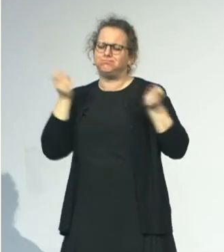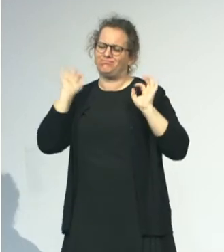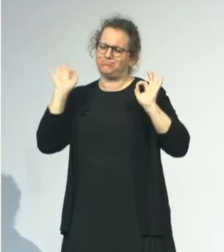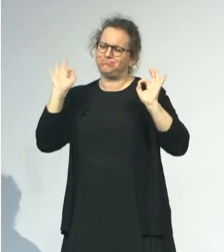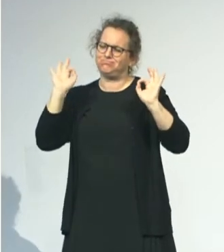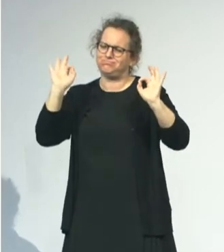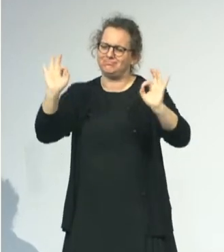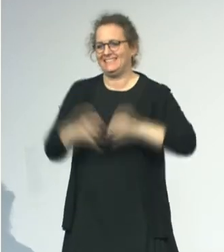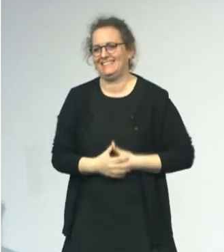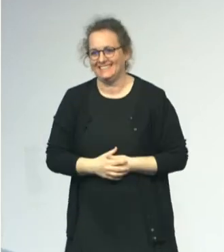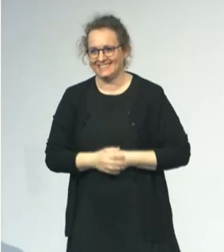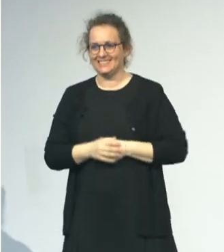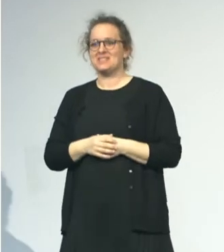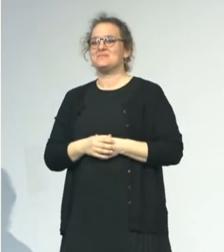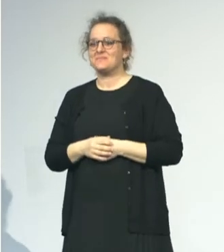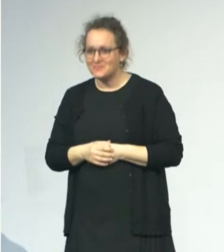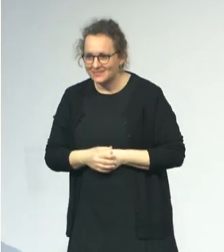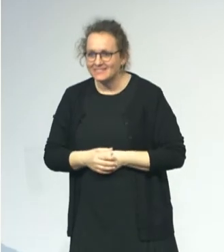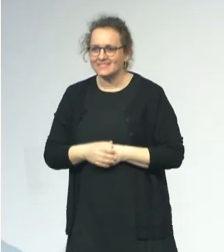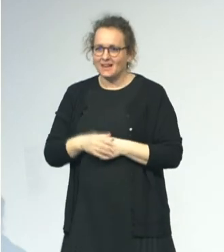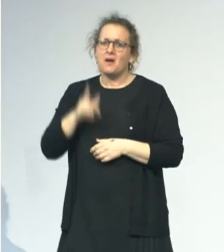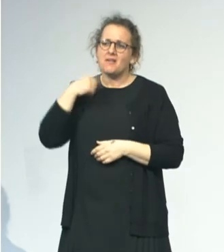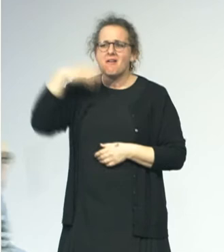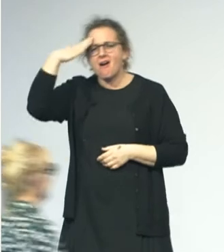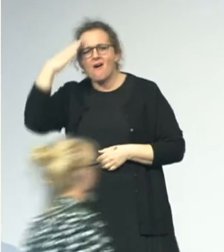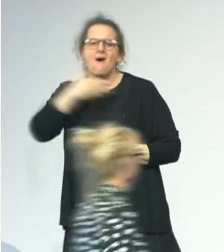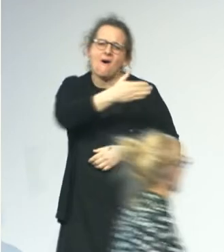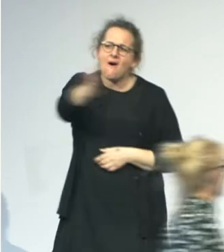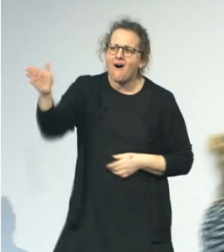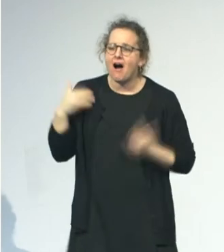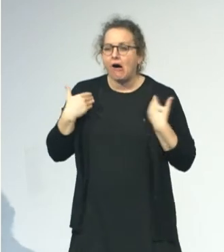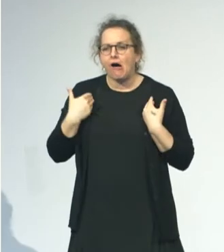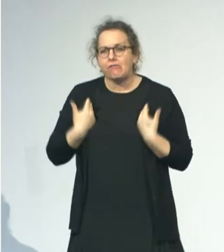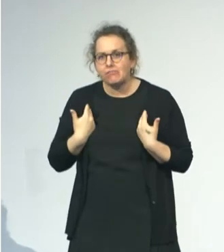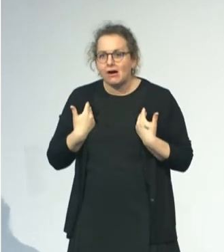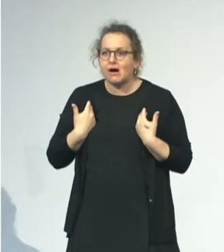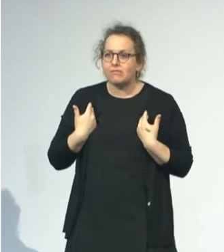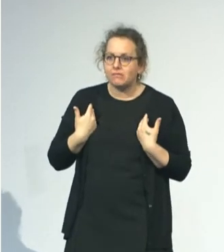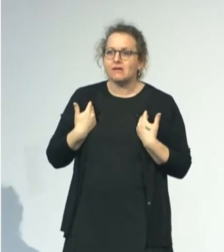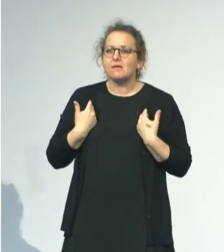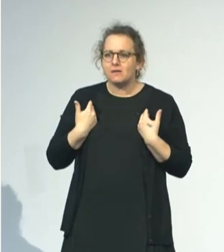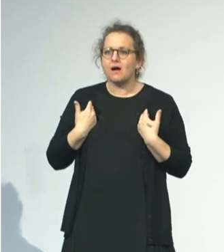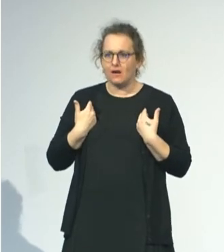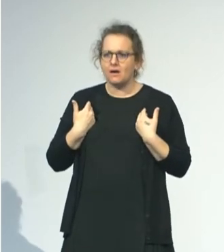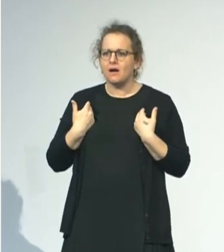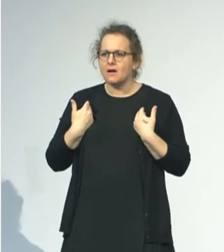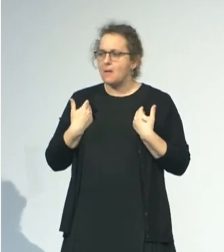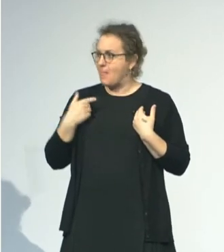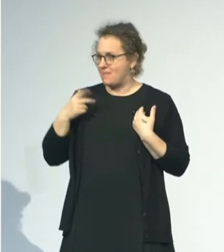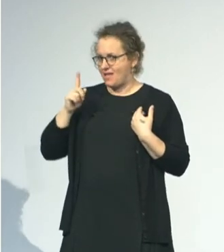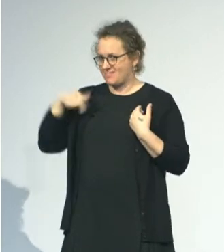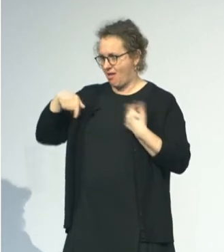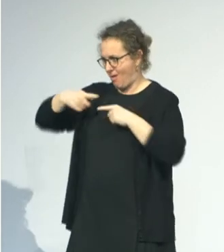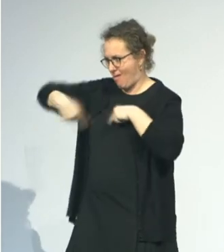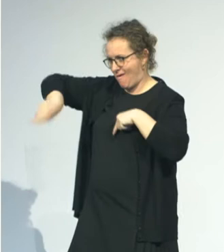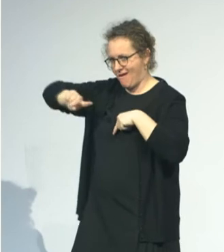I know you're probably all exhausted, but I have the most amazing set of panelists with me, amongst my absolute